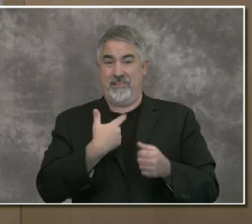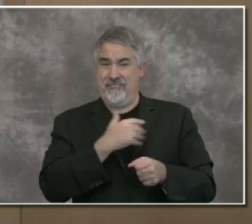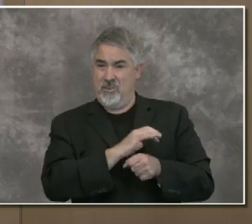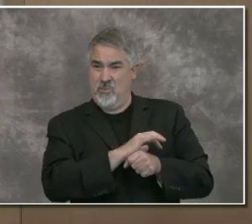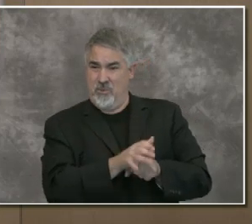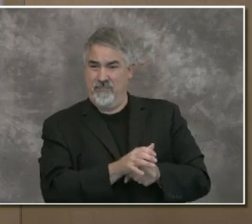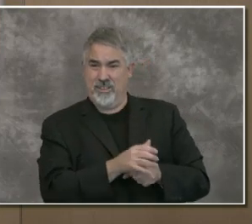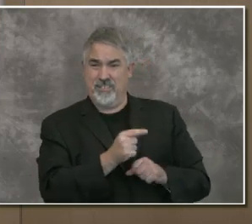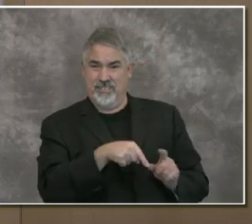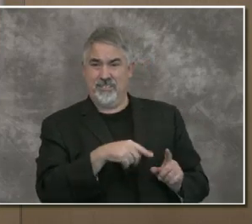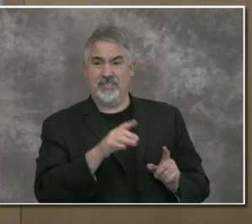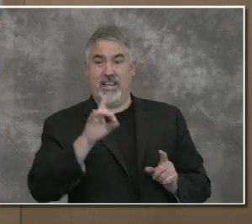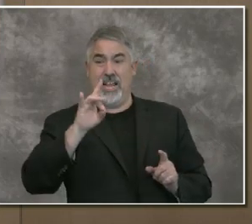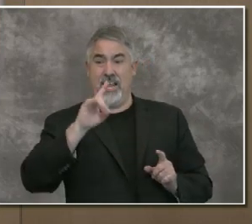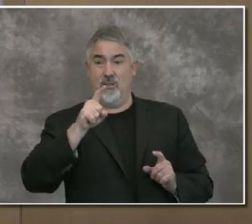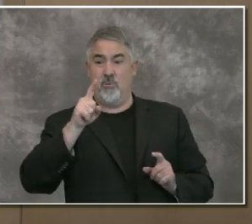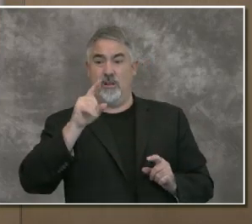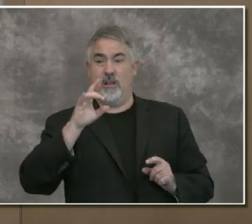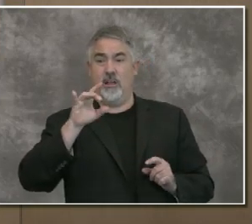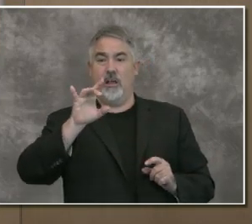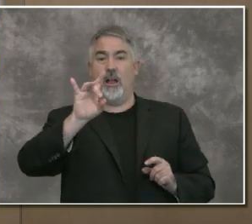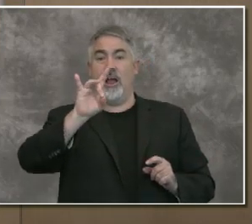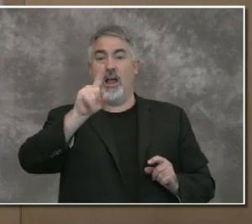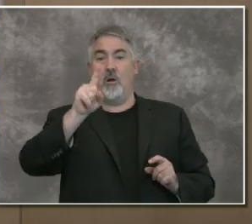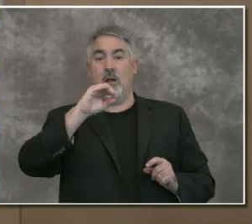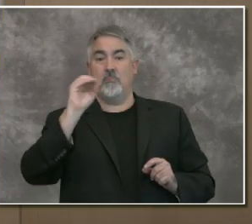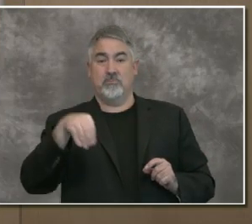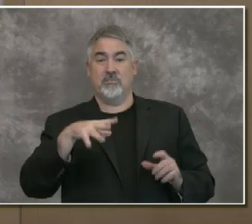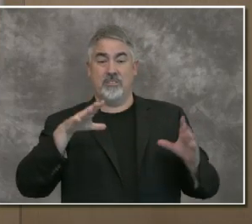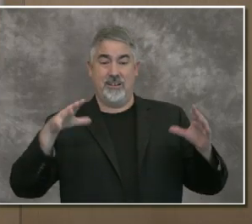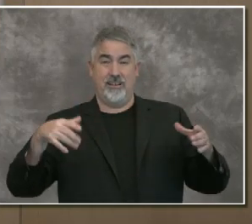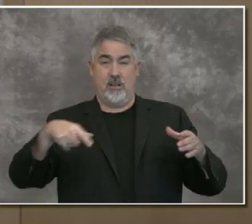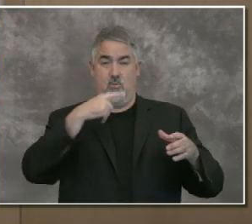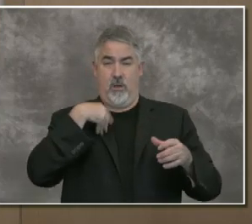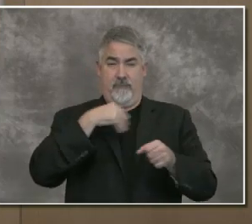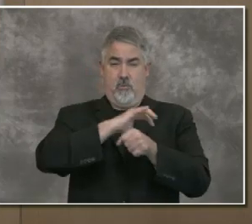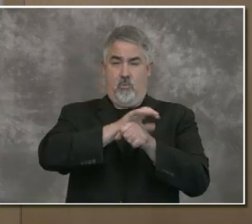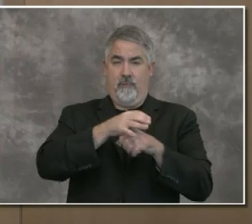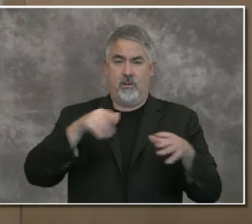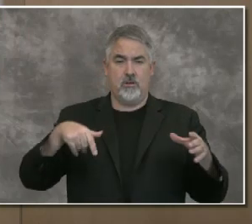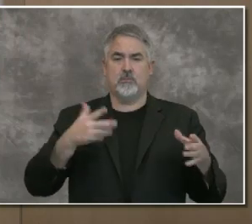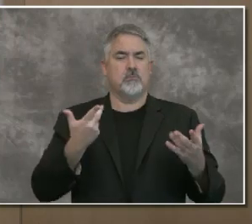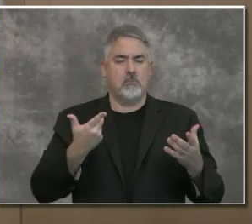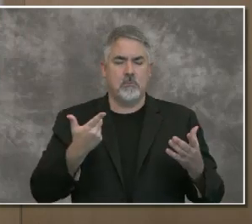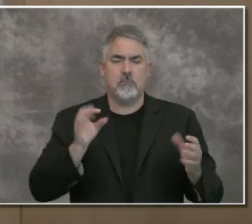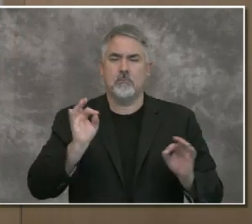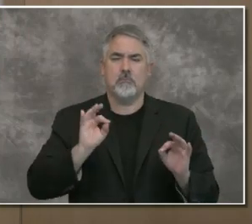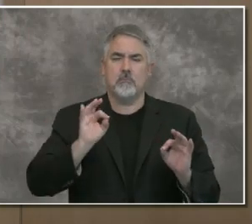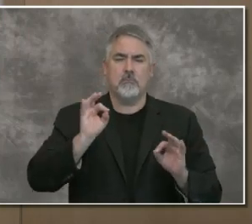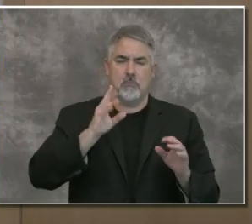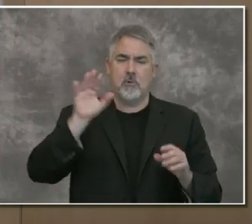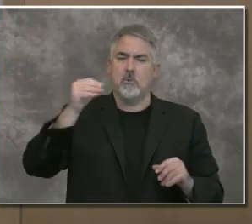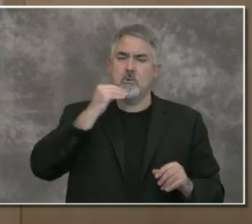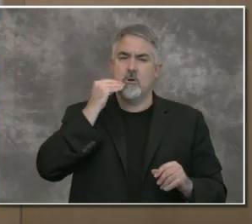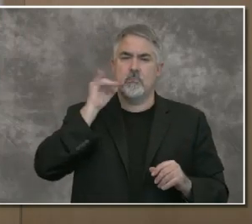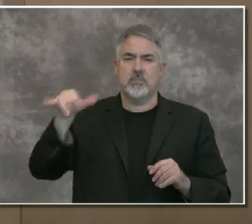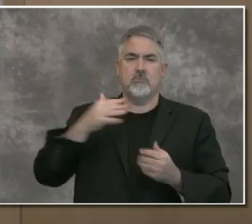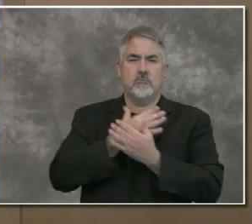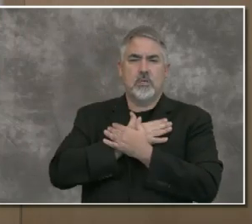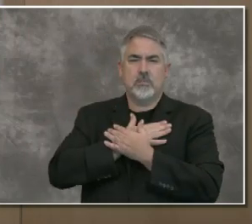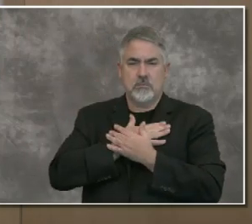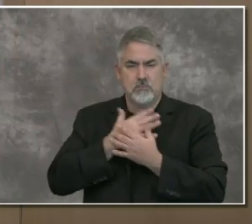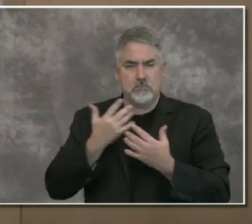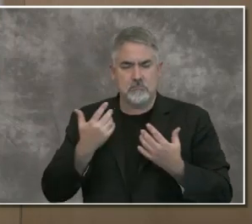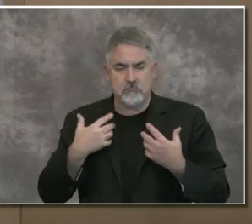81% of the population that have mild to moderate symptoms, would stay at home. That leaves the remaining 19% of individuals that have more